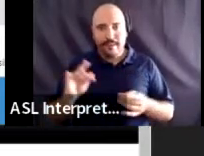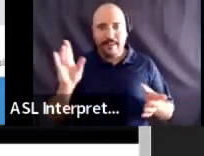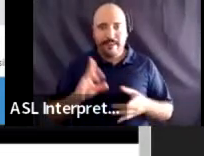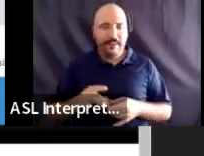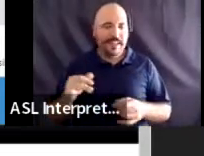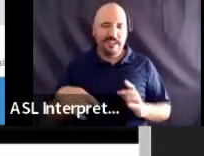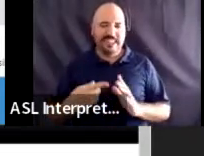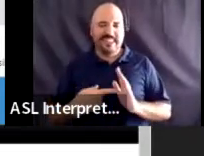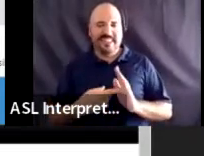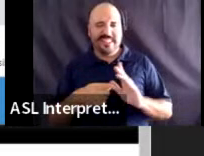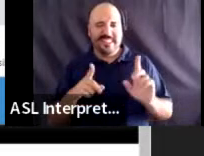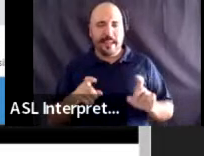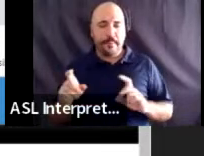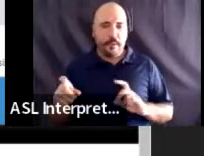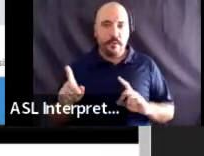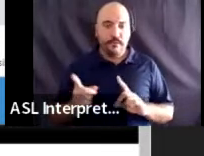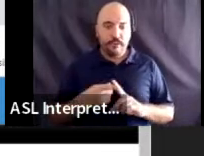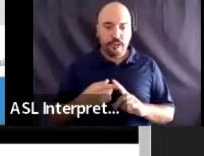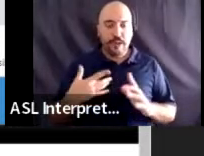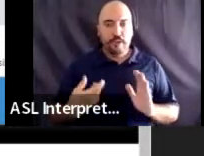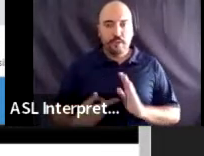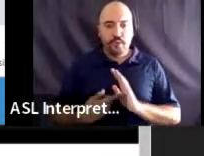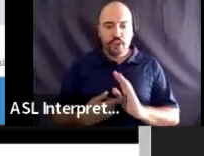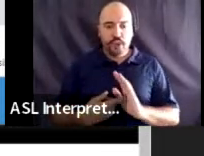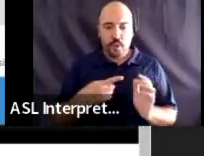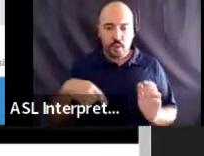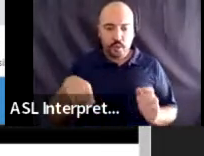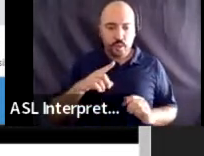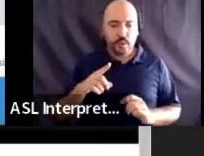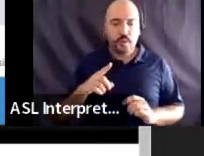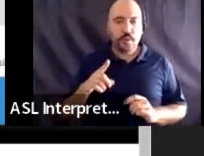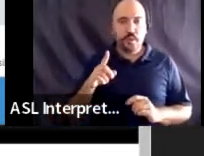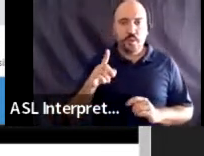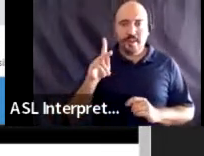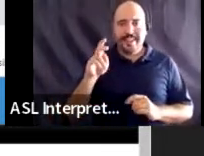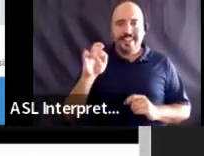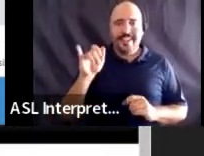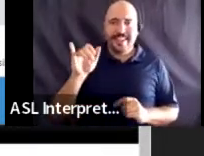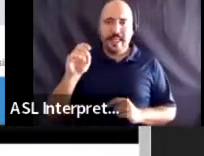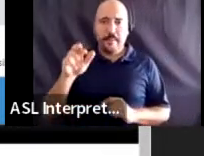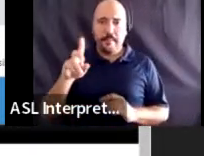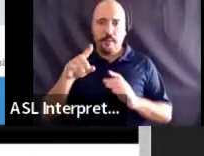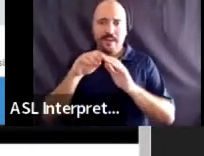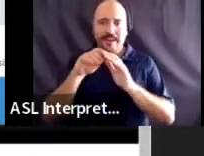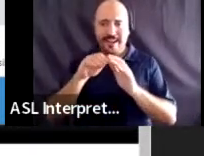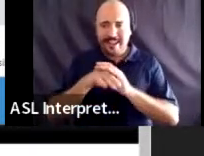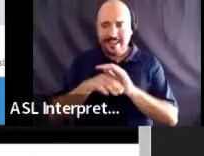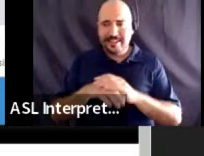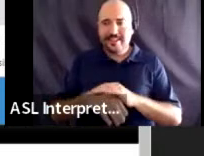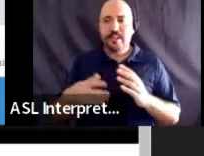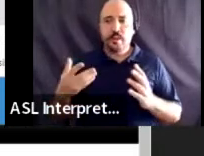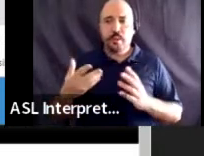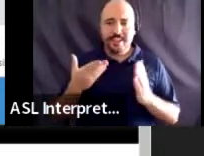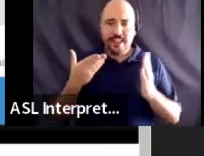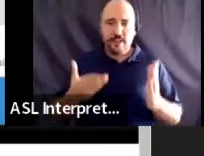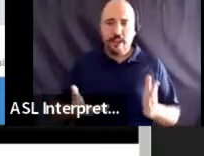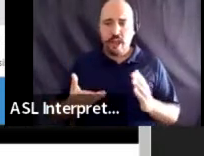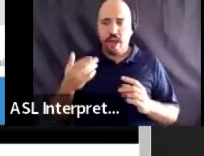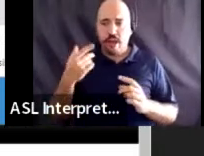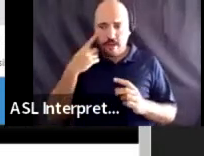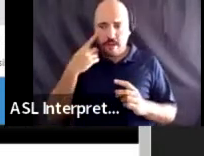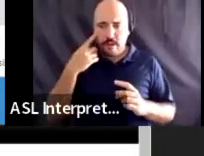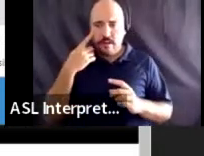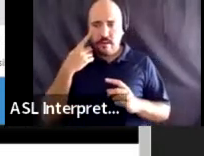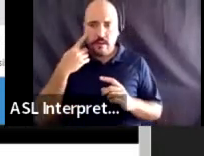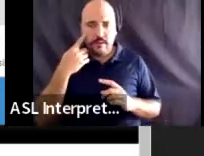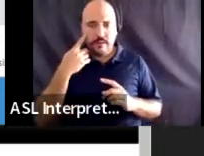it. So first I want to just show you keyboard access and what's there for keyboard users.